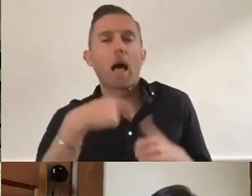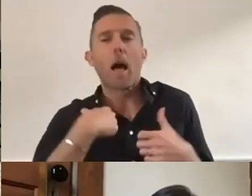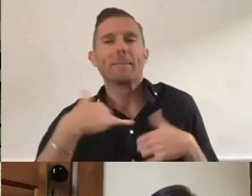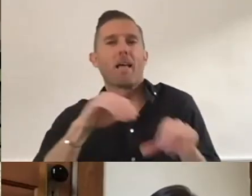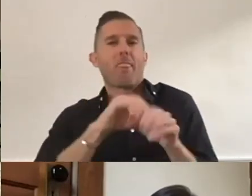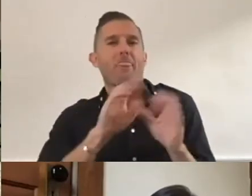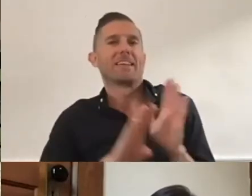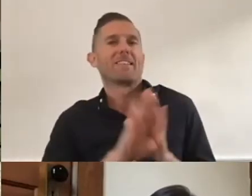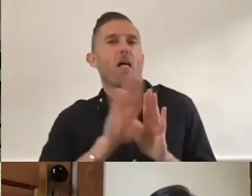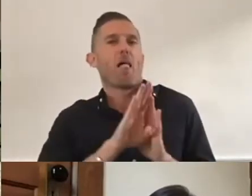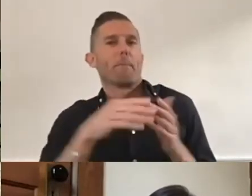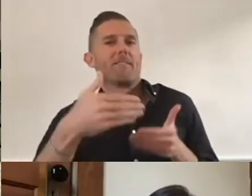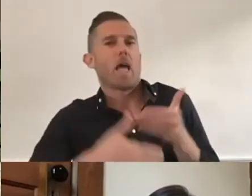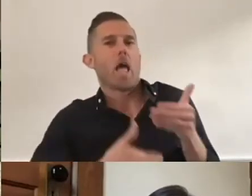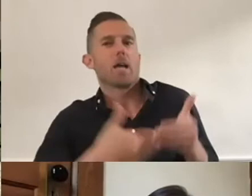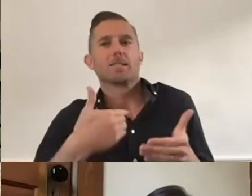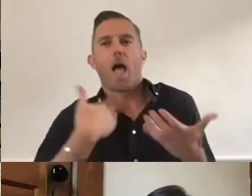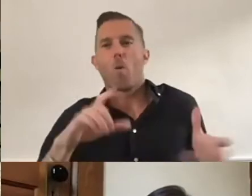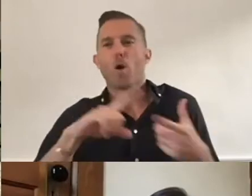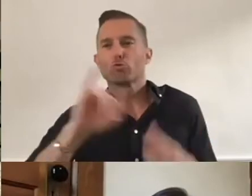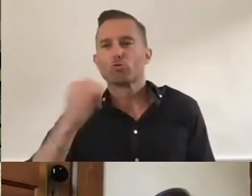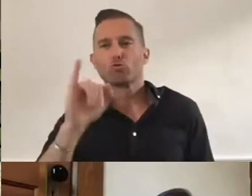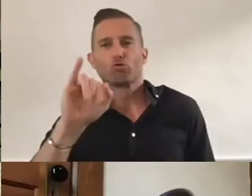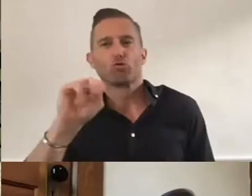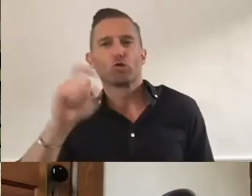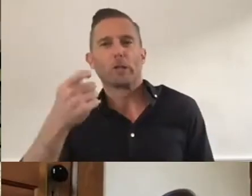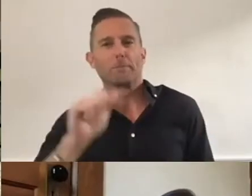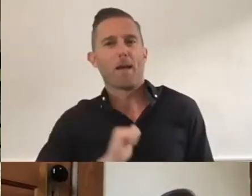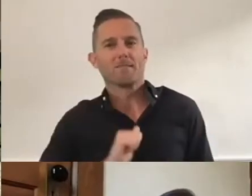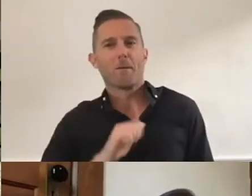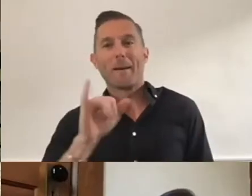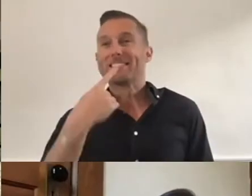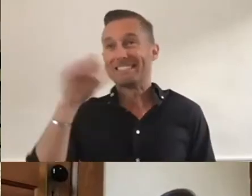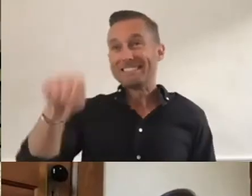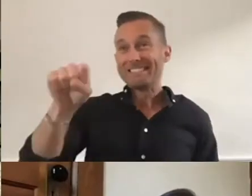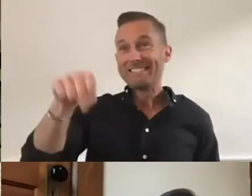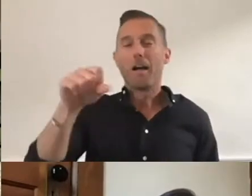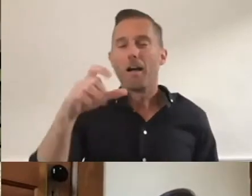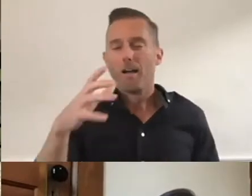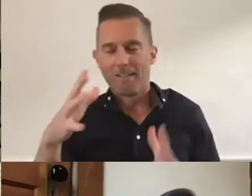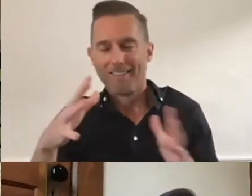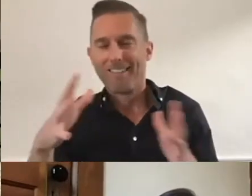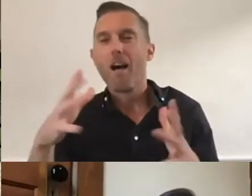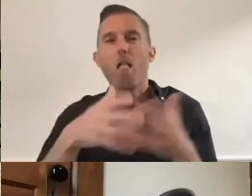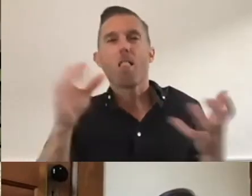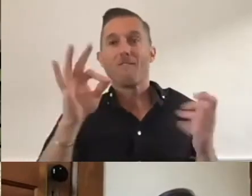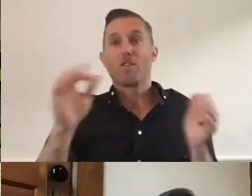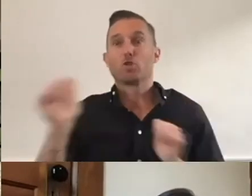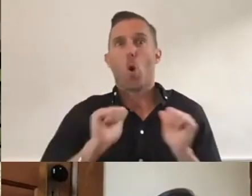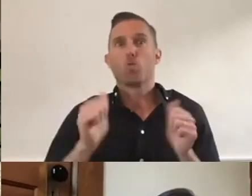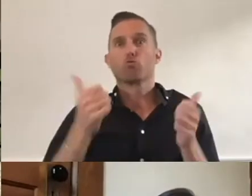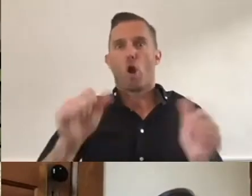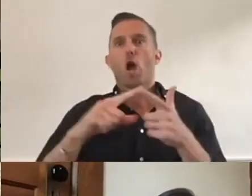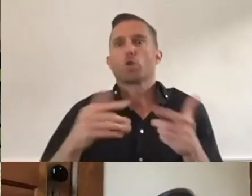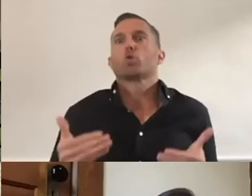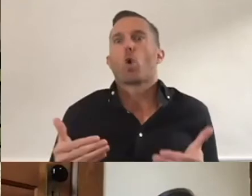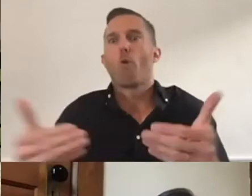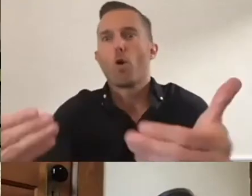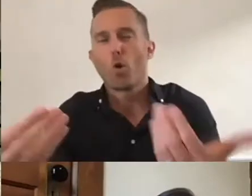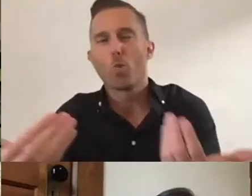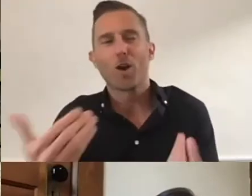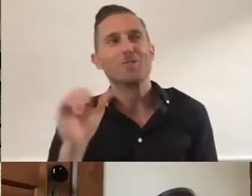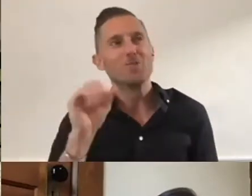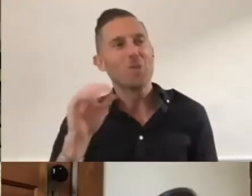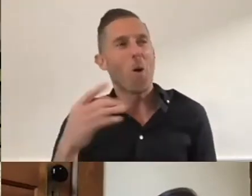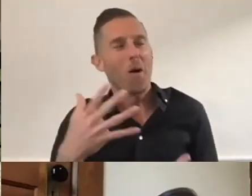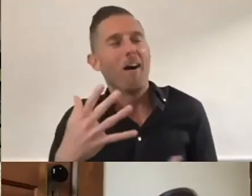so I don't want to jinx it by saying a show. There's a lot of shows trying to go forward right now. But in